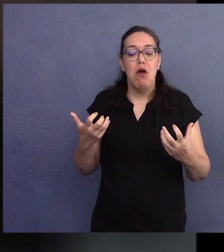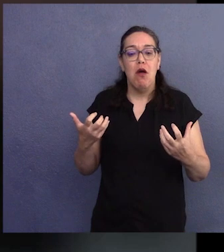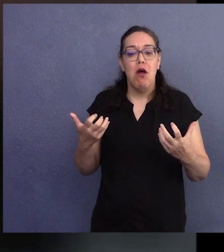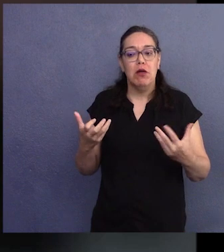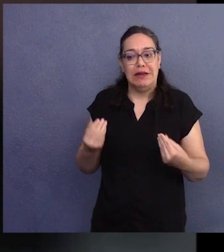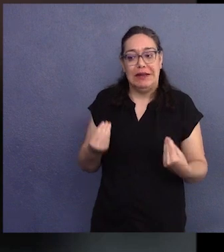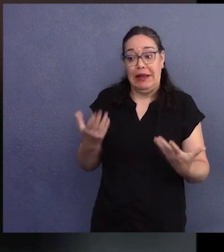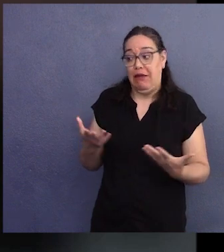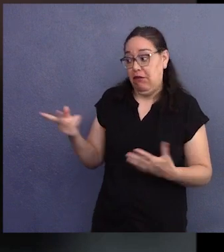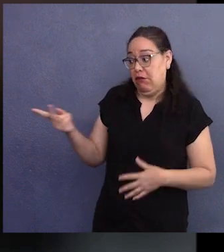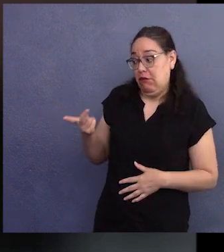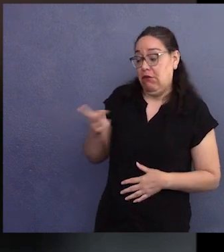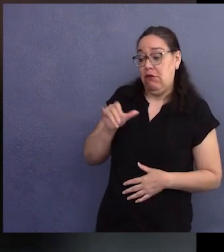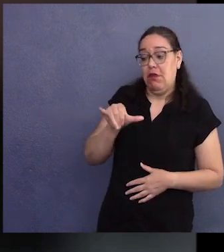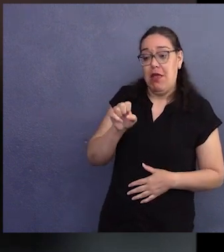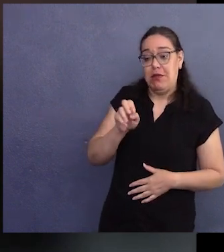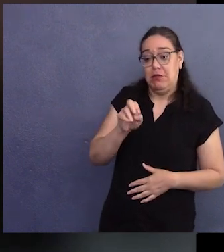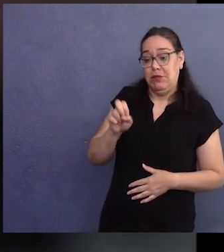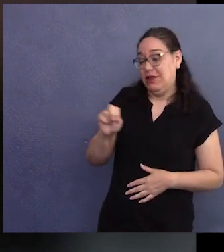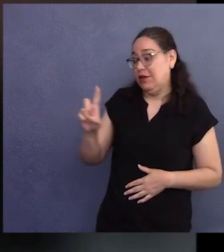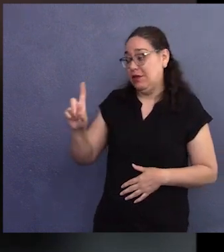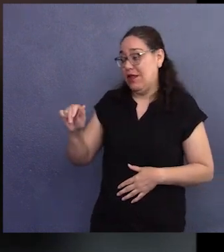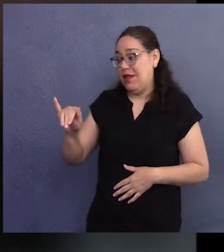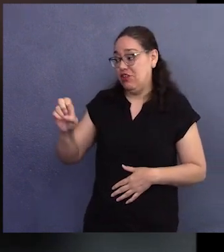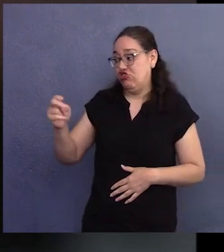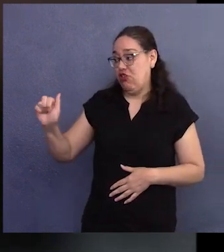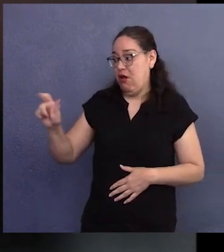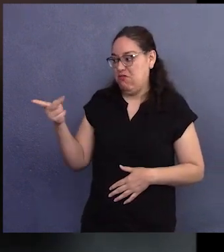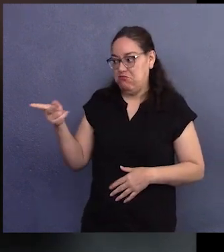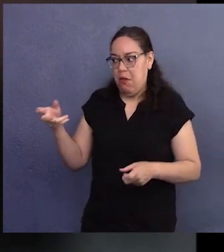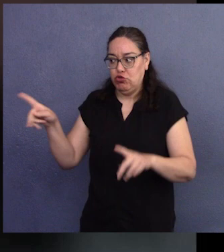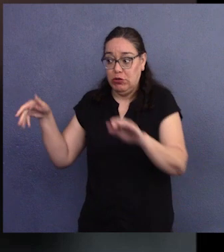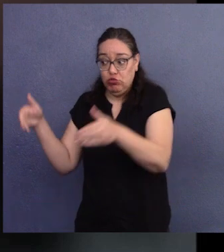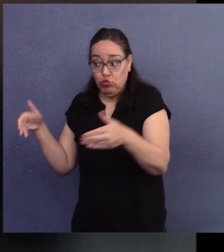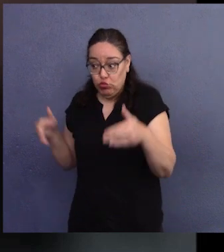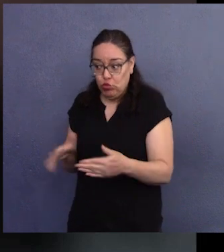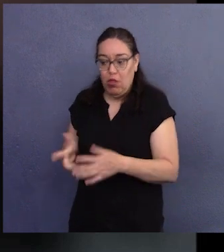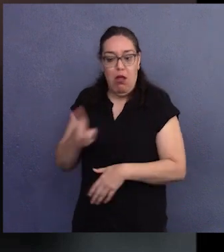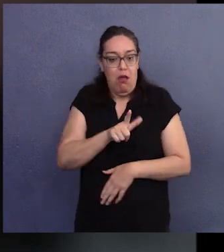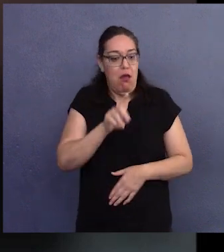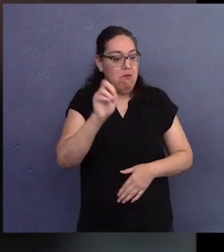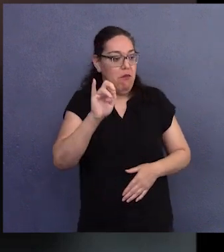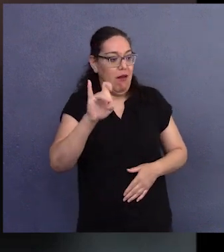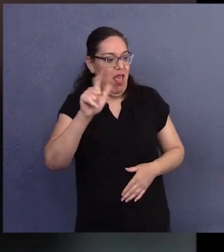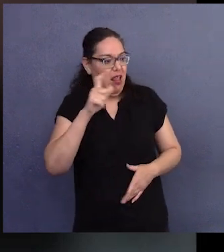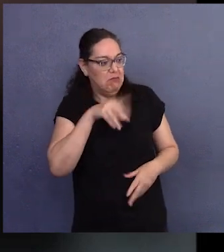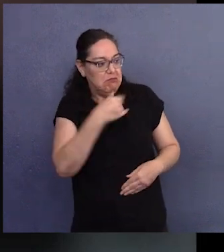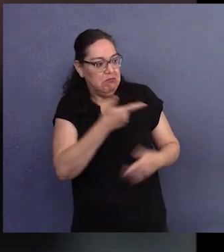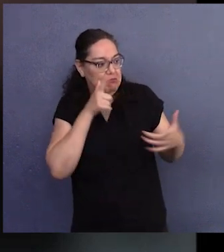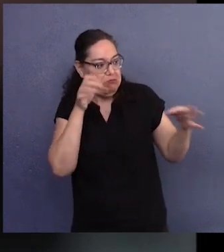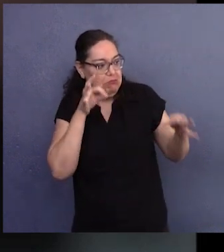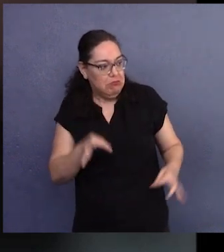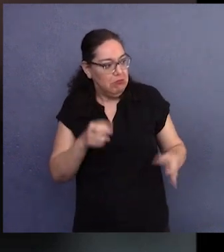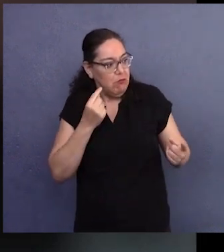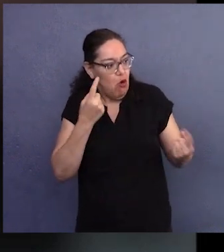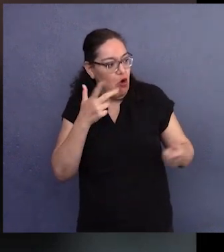give Yasmin and Denisha a chance to introduce themselves and then turn it over to you, Mariela, for